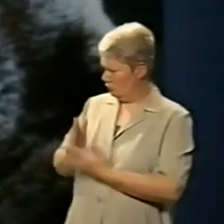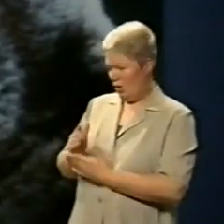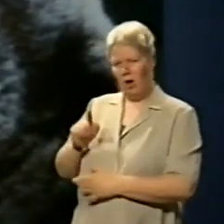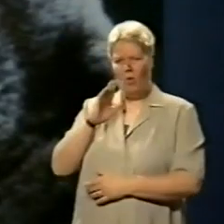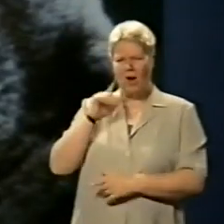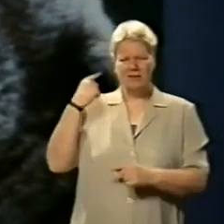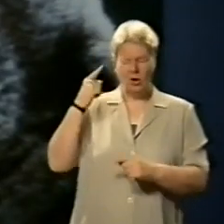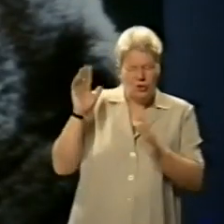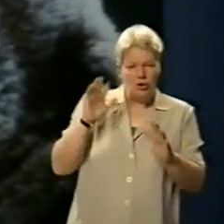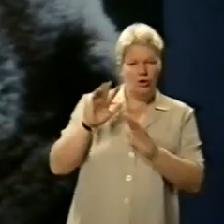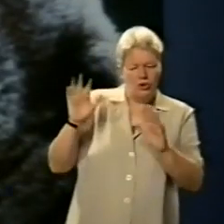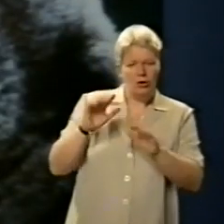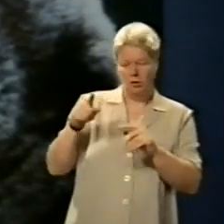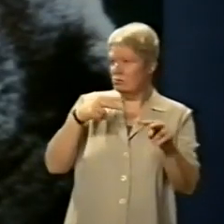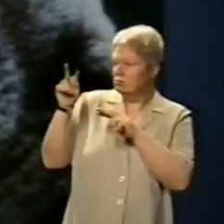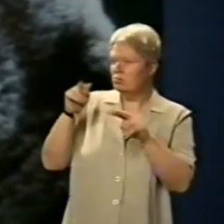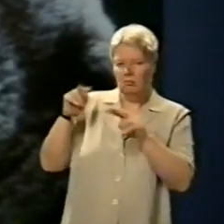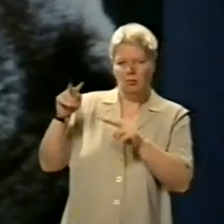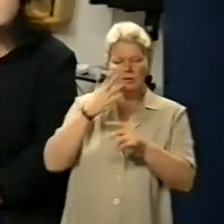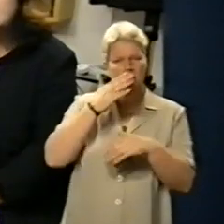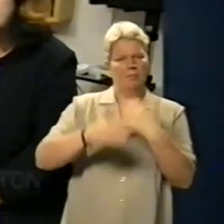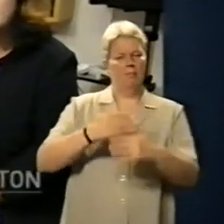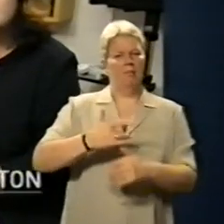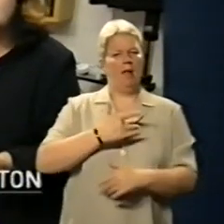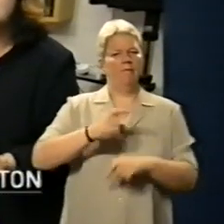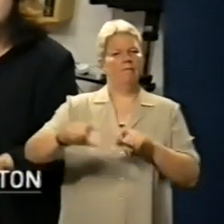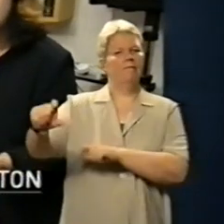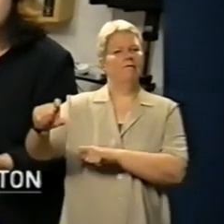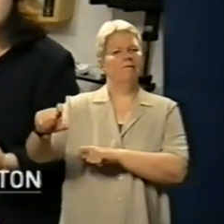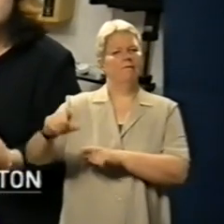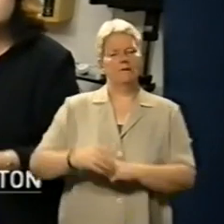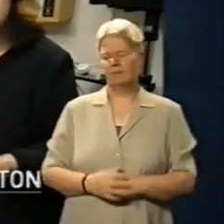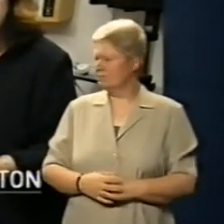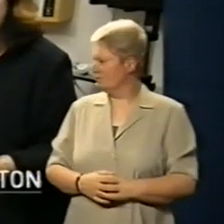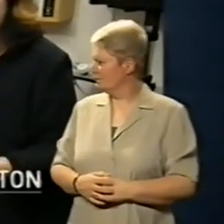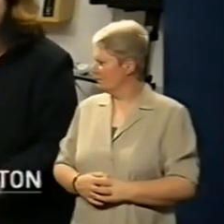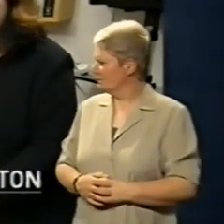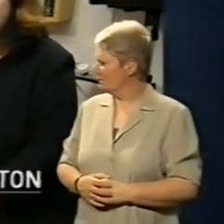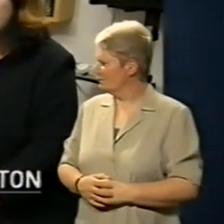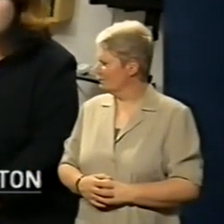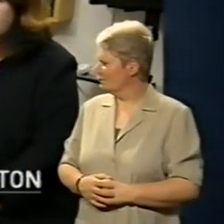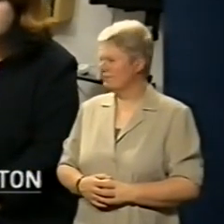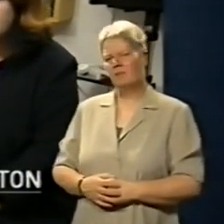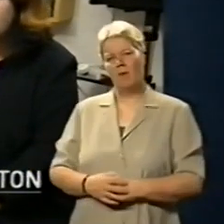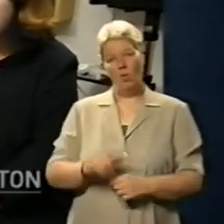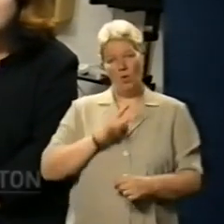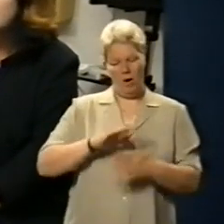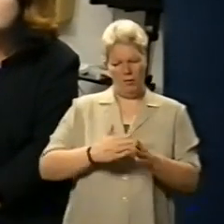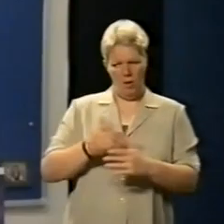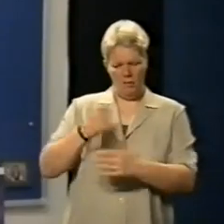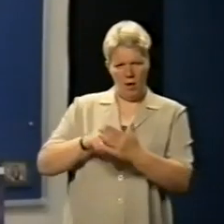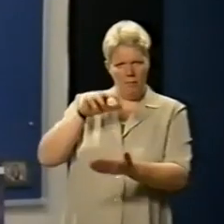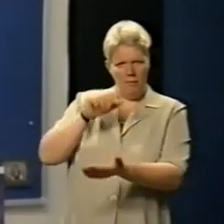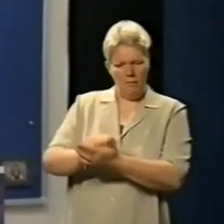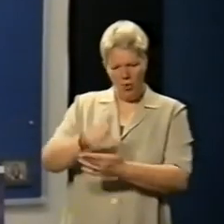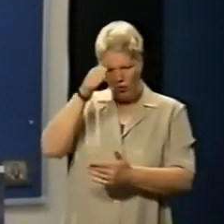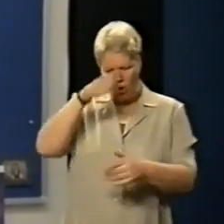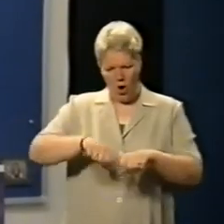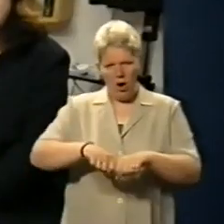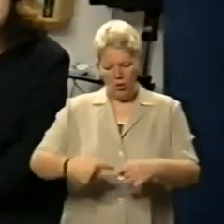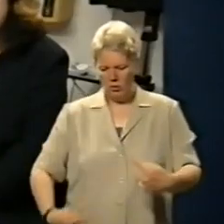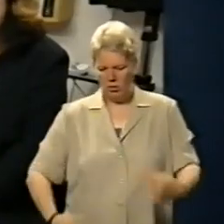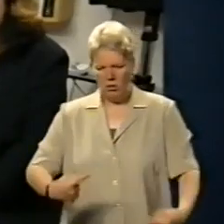sound was the key to their survival. Let's take a crack of a twig, rustling of leaves. That could be a predator about to creep up on you.